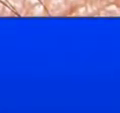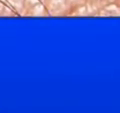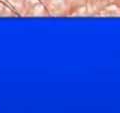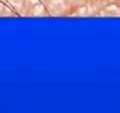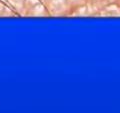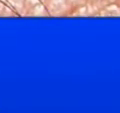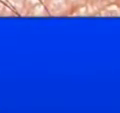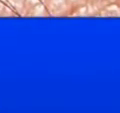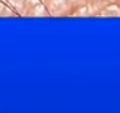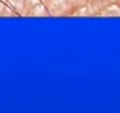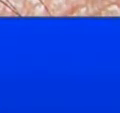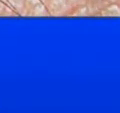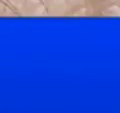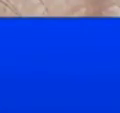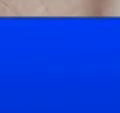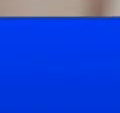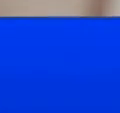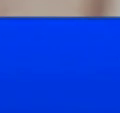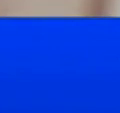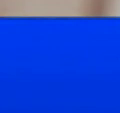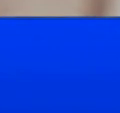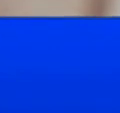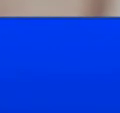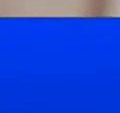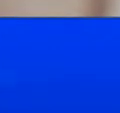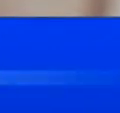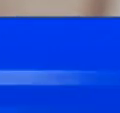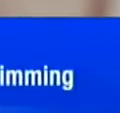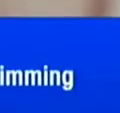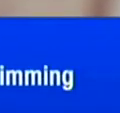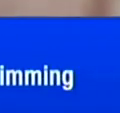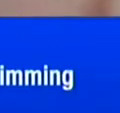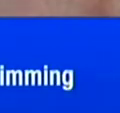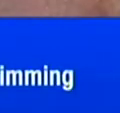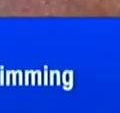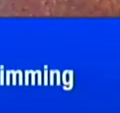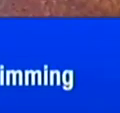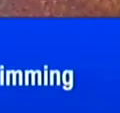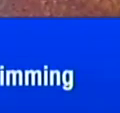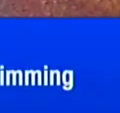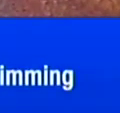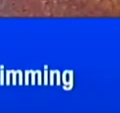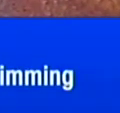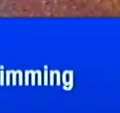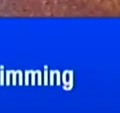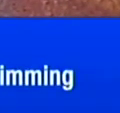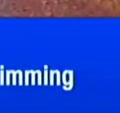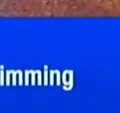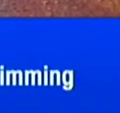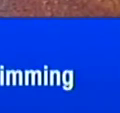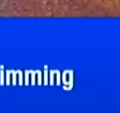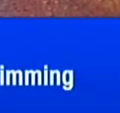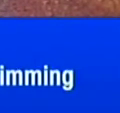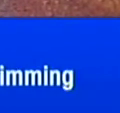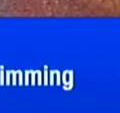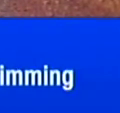use medication unless prescribed, protect your eyes during sporting activities, report any noticeable progression, and